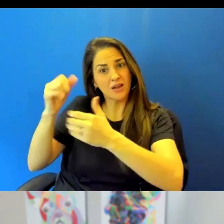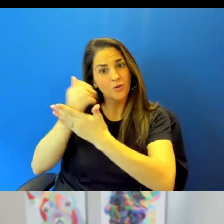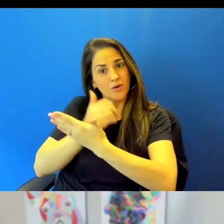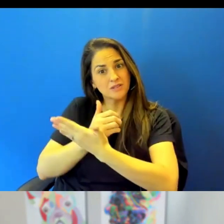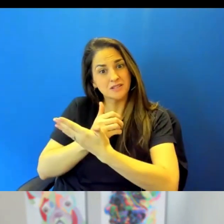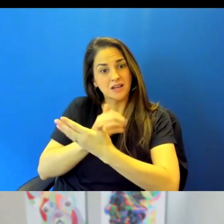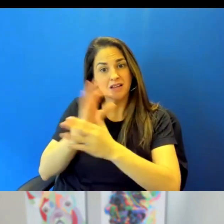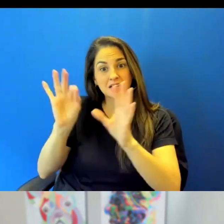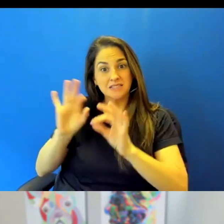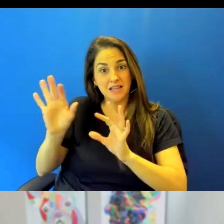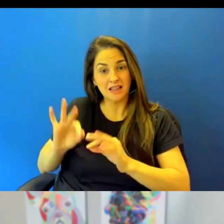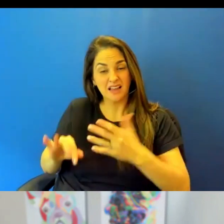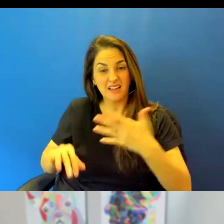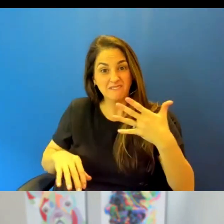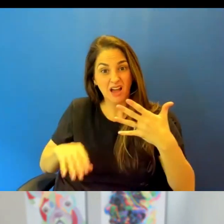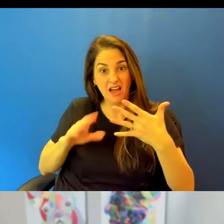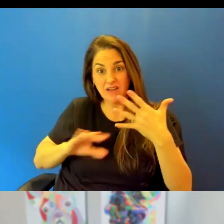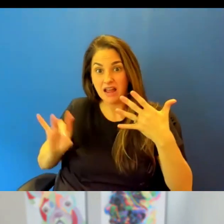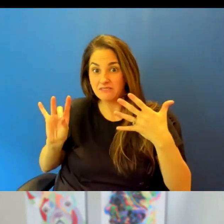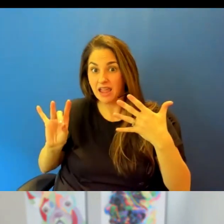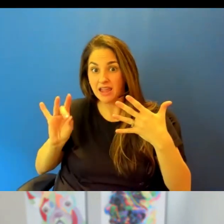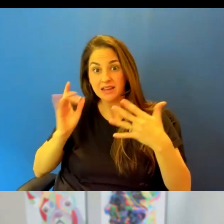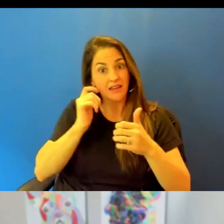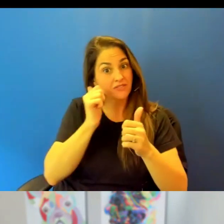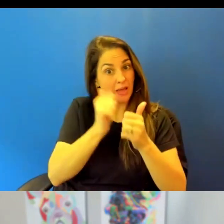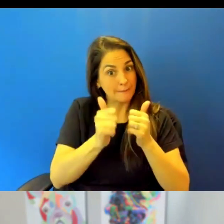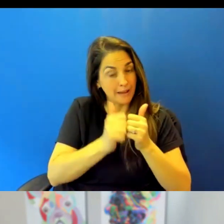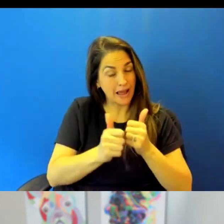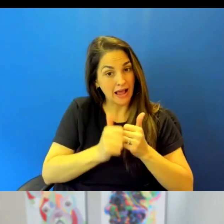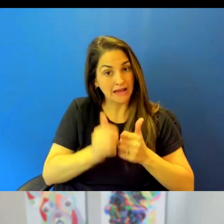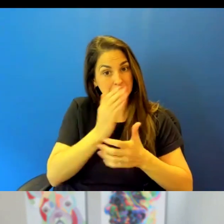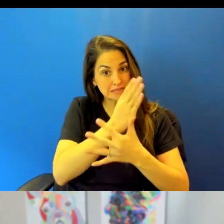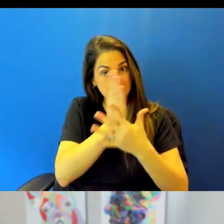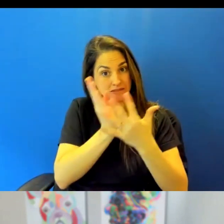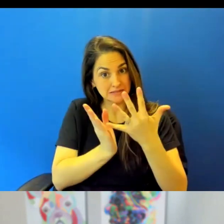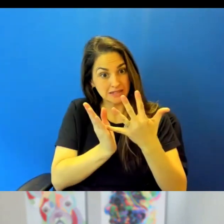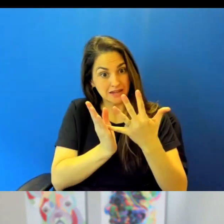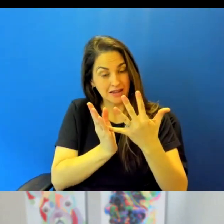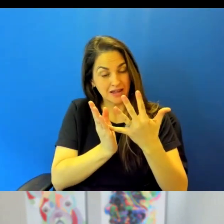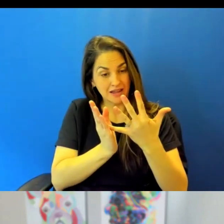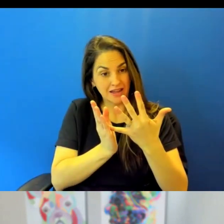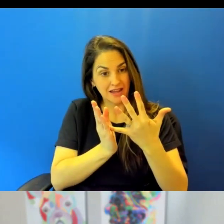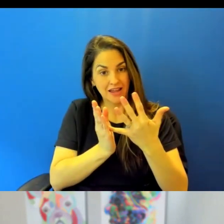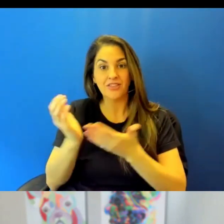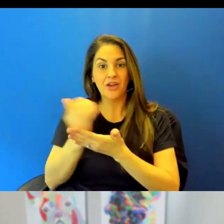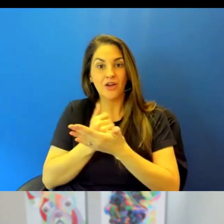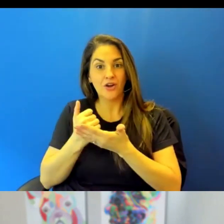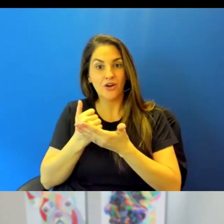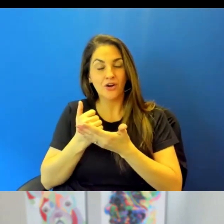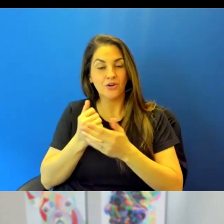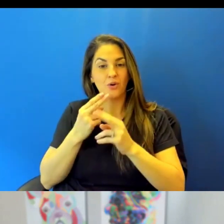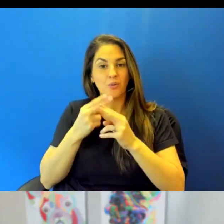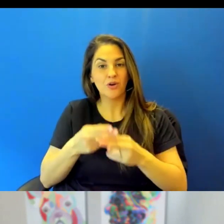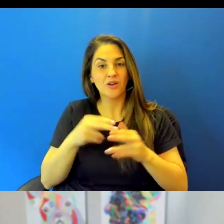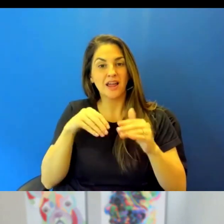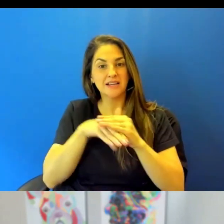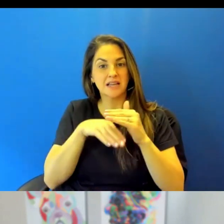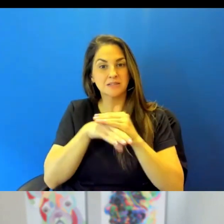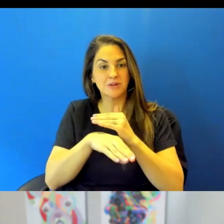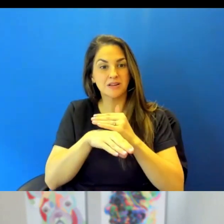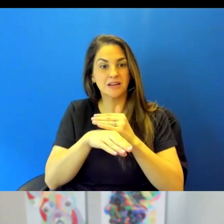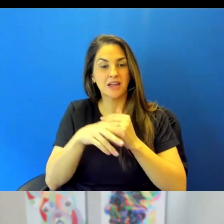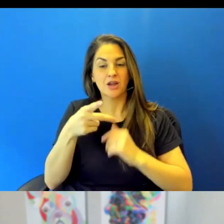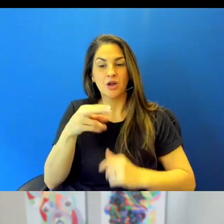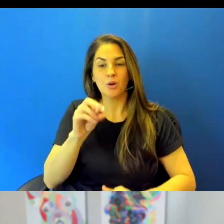select 5 of the 8, and if they pass the quiz for each module, earn what we call our accessibility